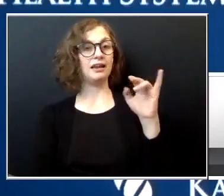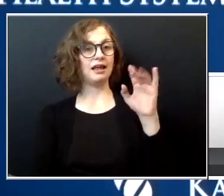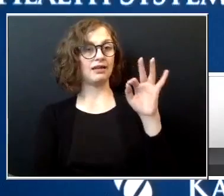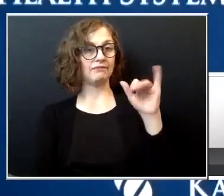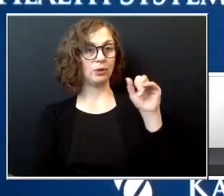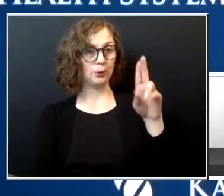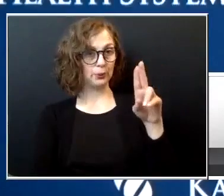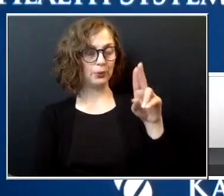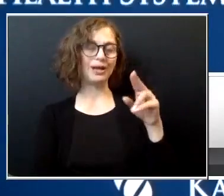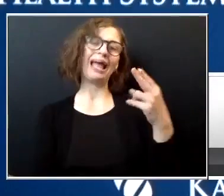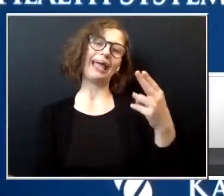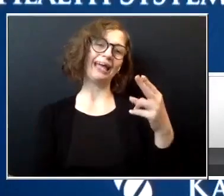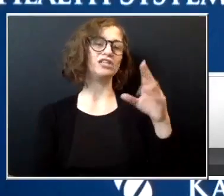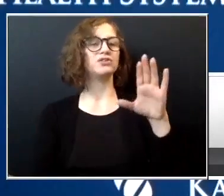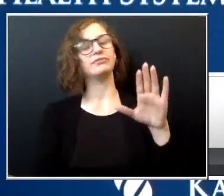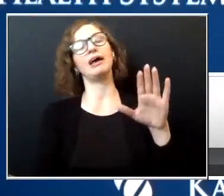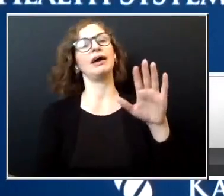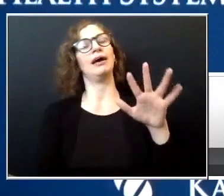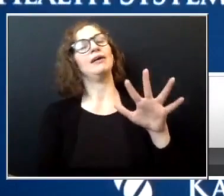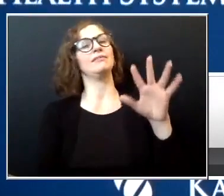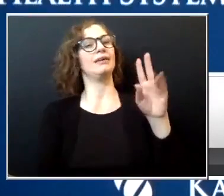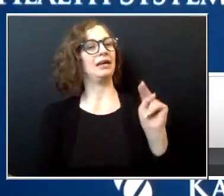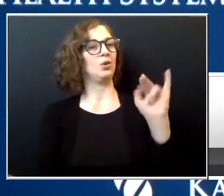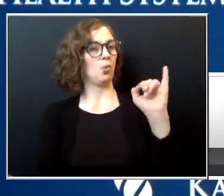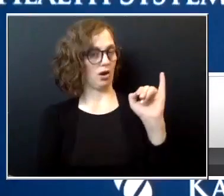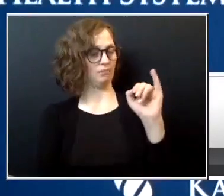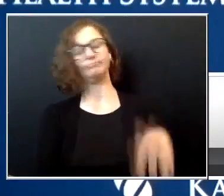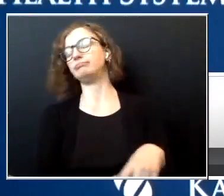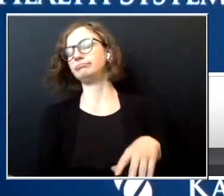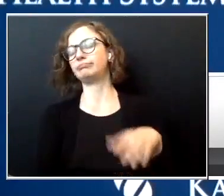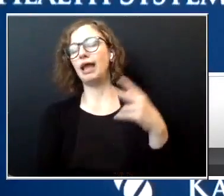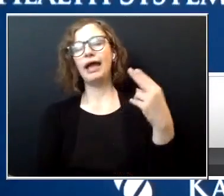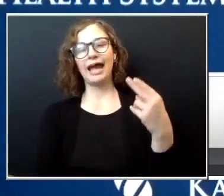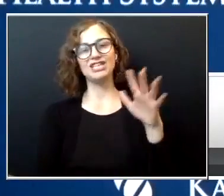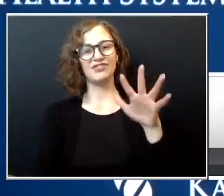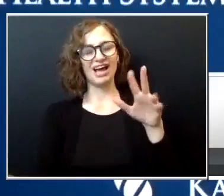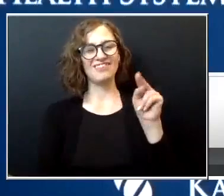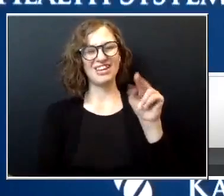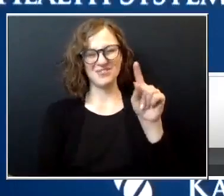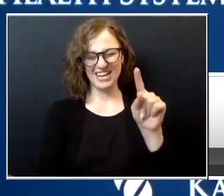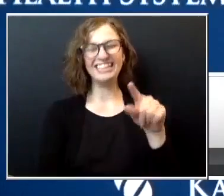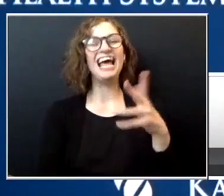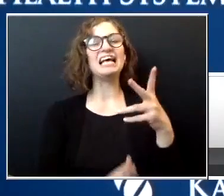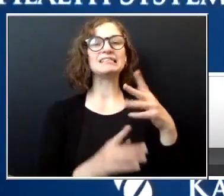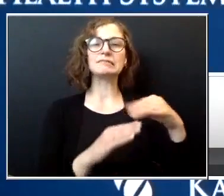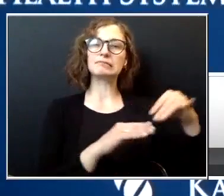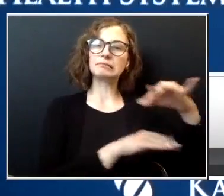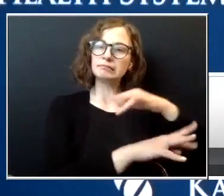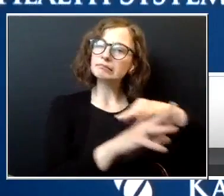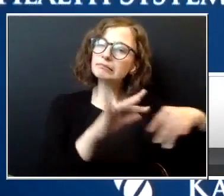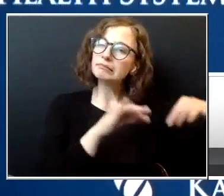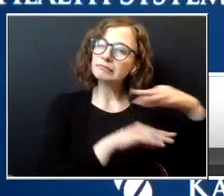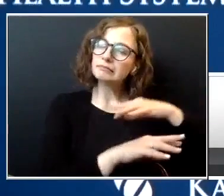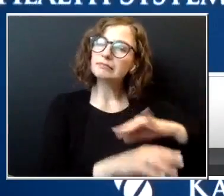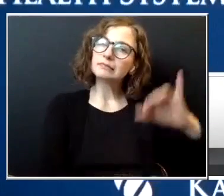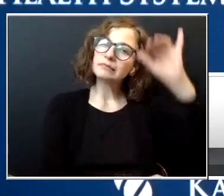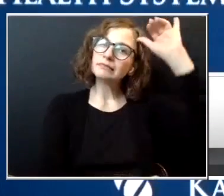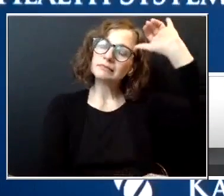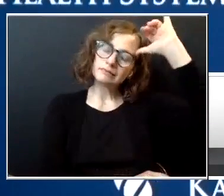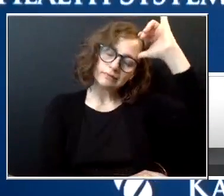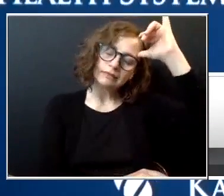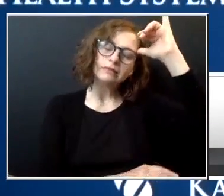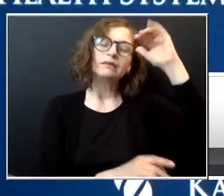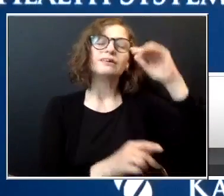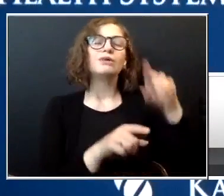to be circulating through dairy cow herds. You are correct. They've also seen it in other animals, as we've heard, such as goats, cats,